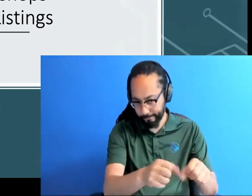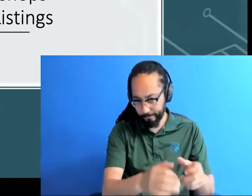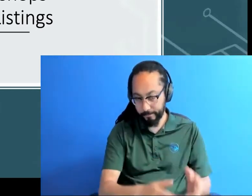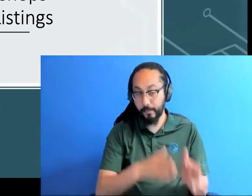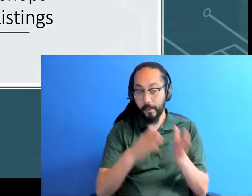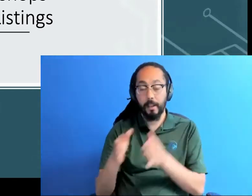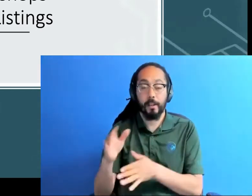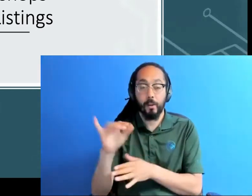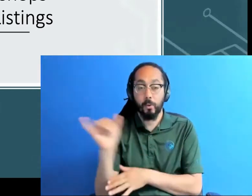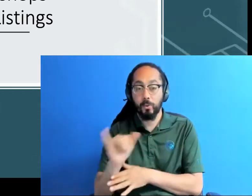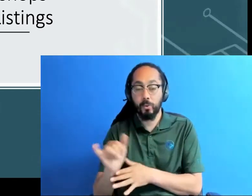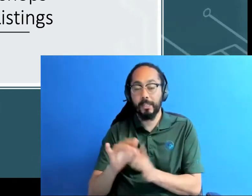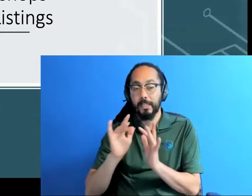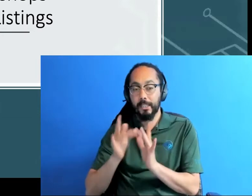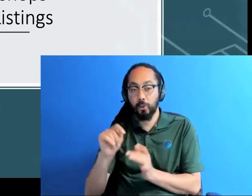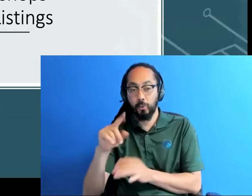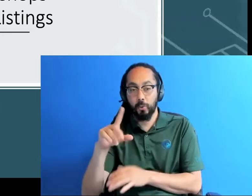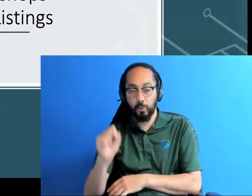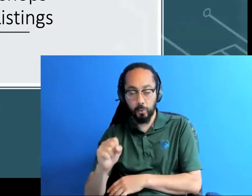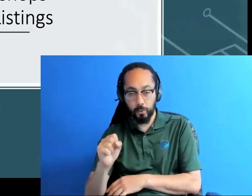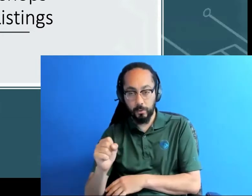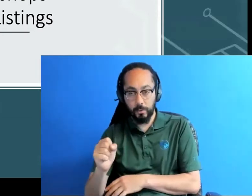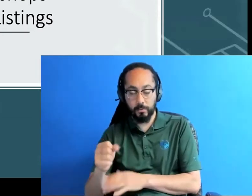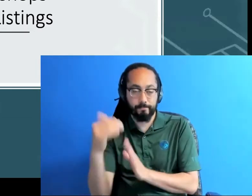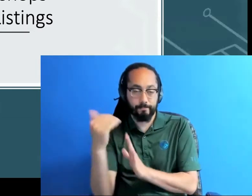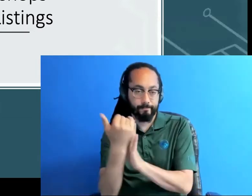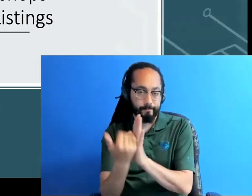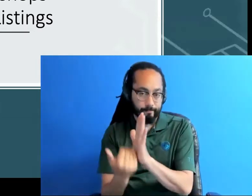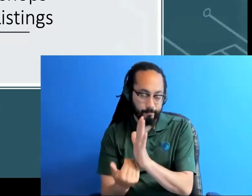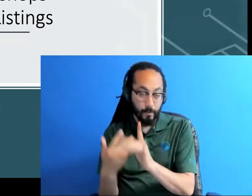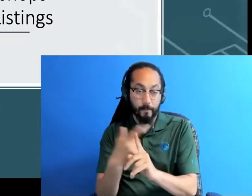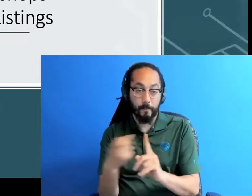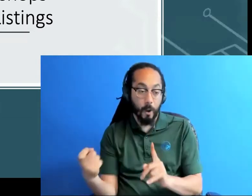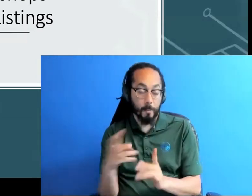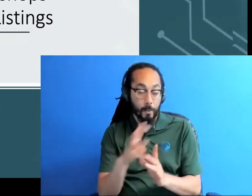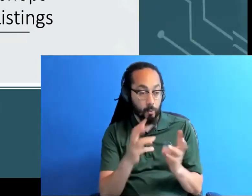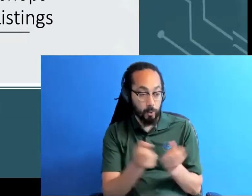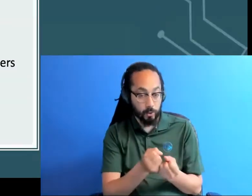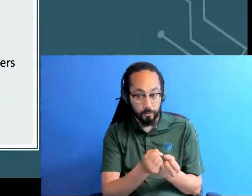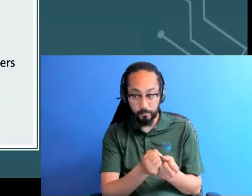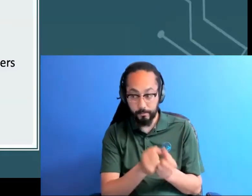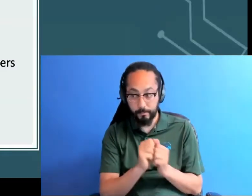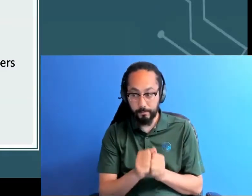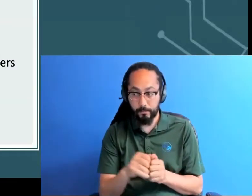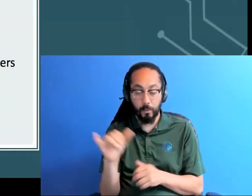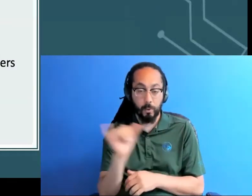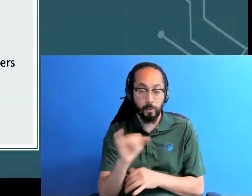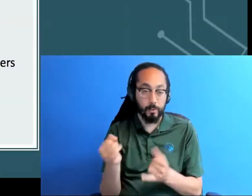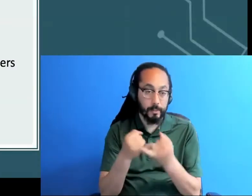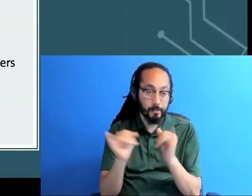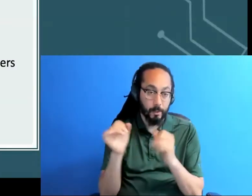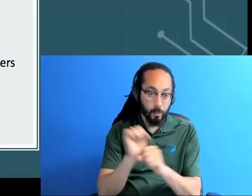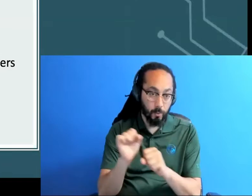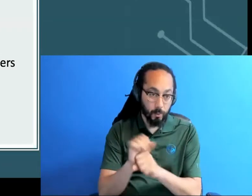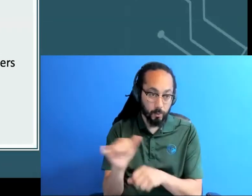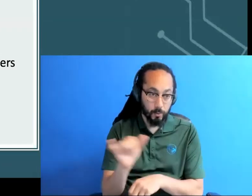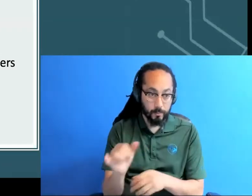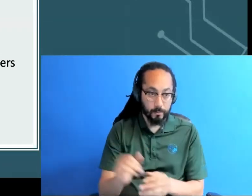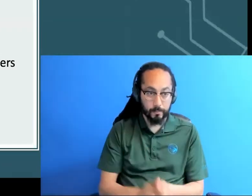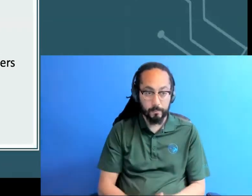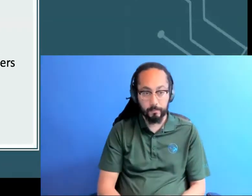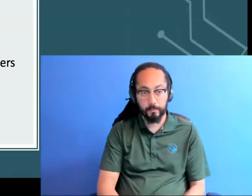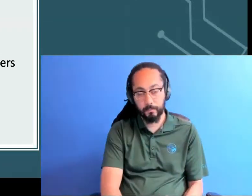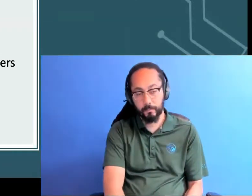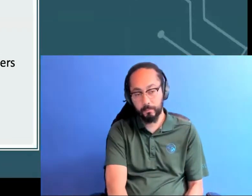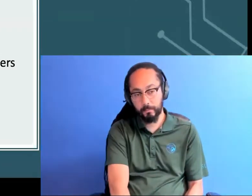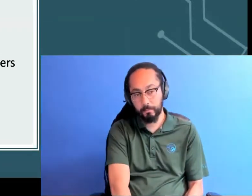that came out of the workshops, but also some independent work. So there were